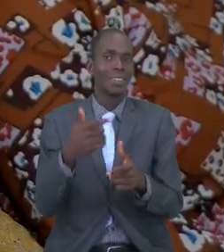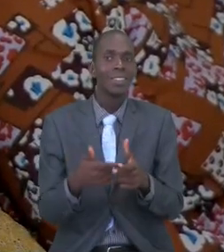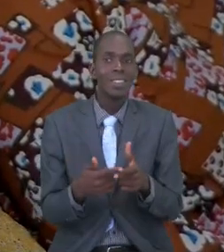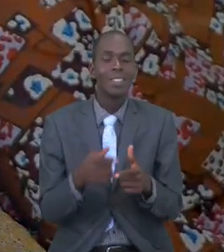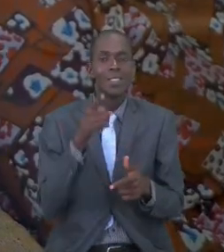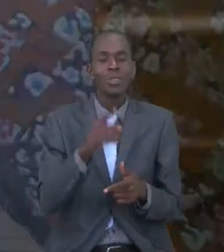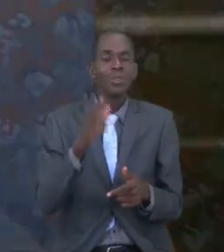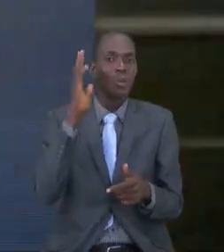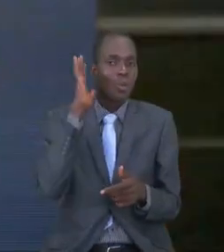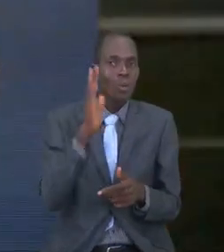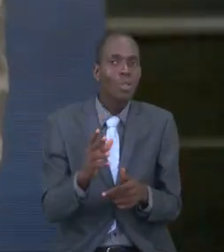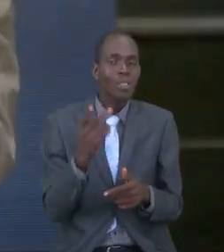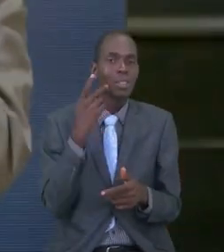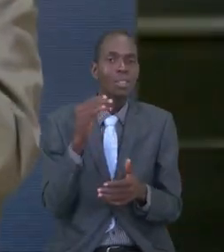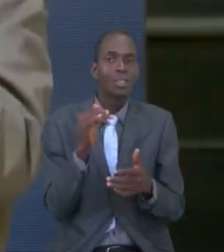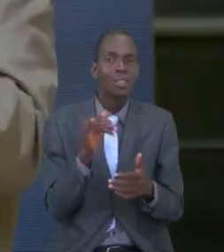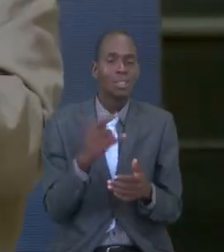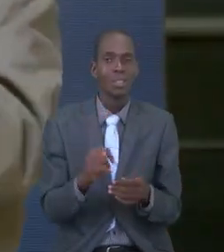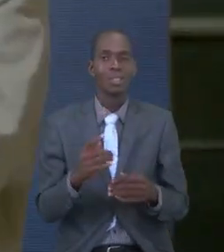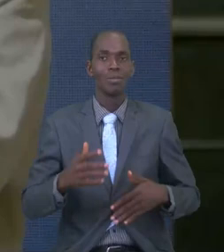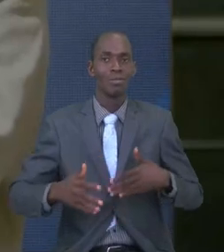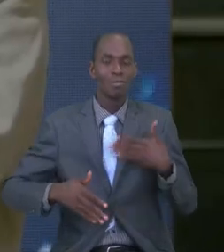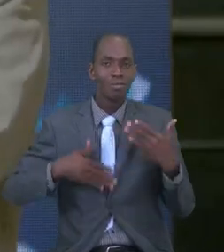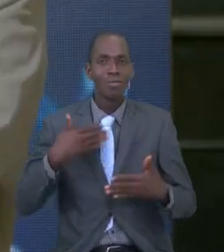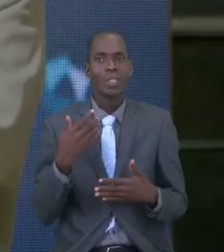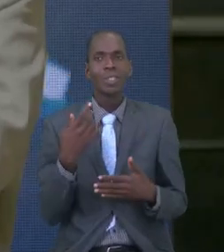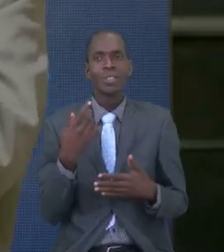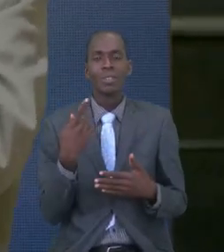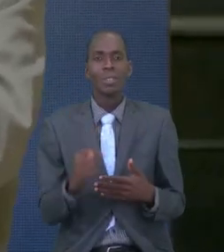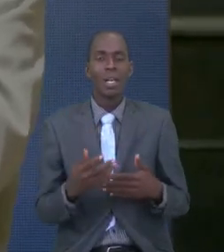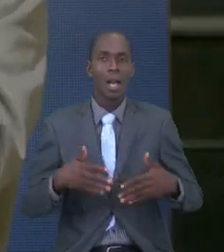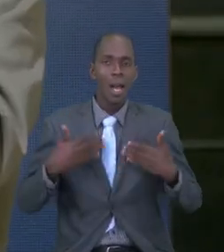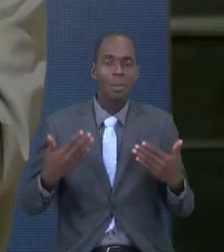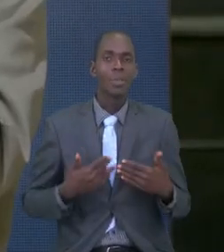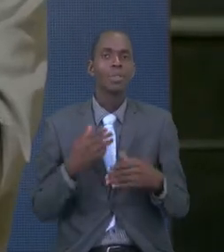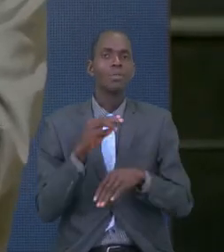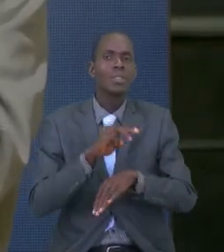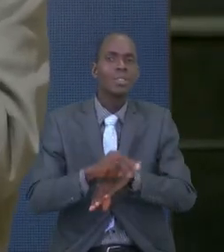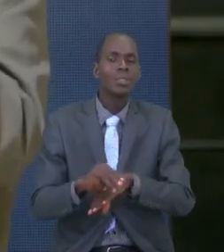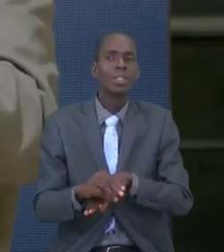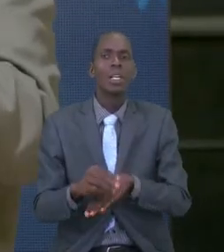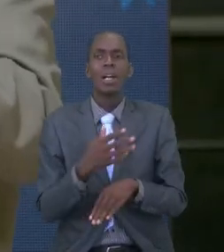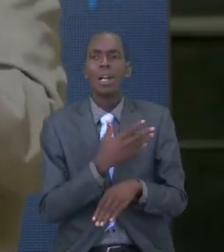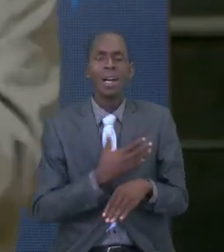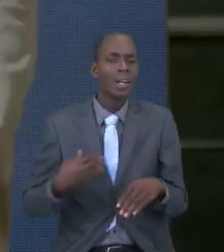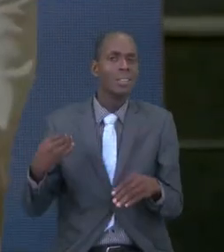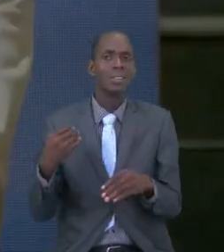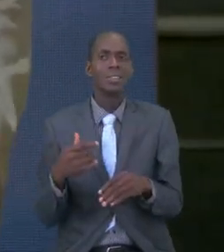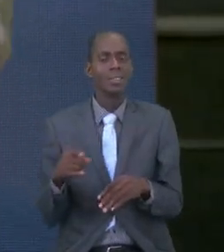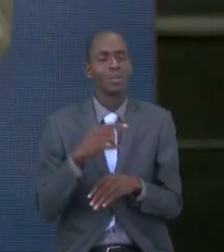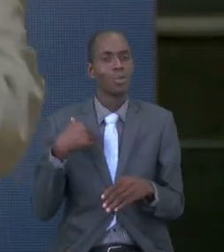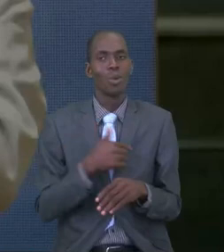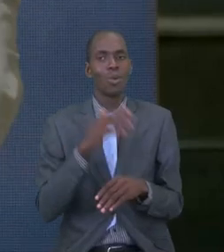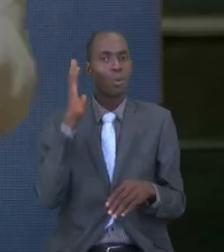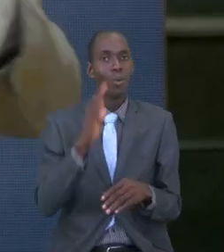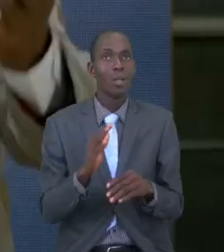will sing and rejoice that you have finished a happy ministry and a fruitful ministry. And then we celebrate.